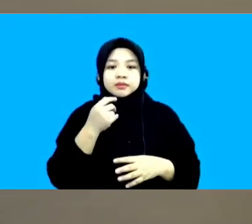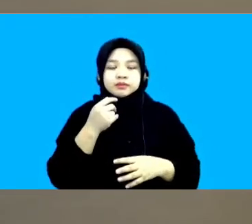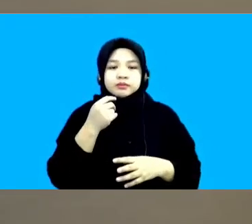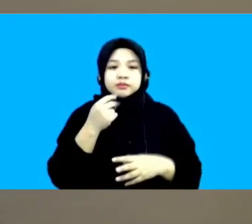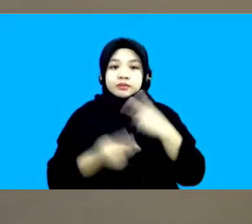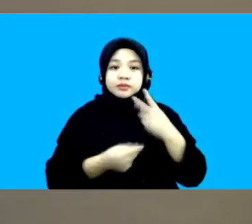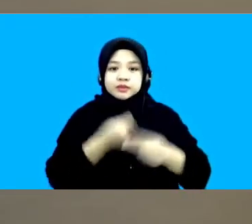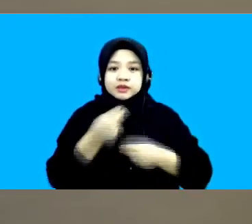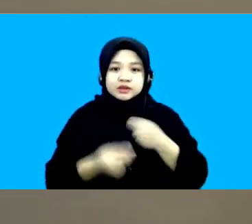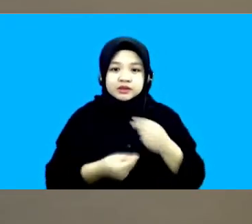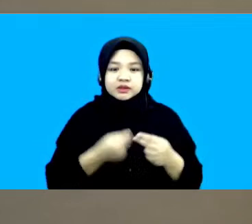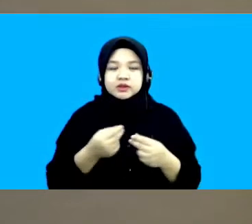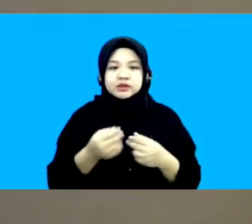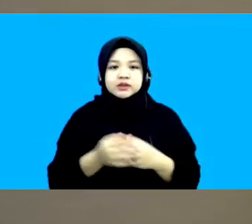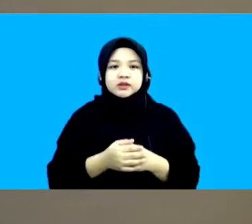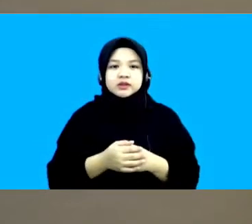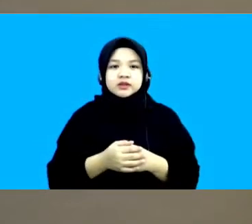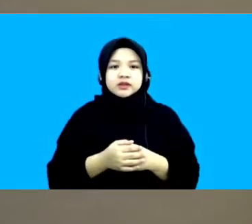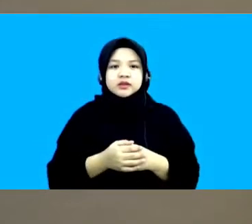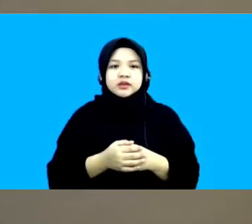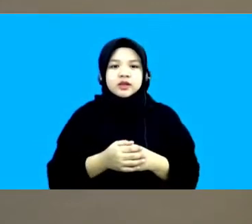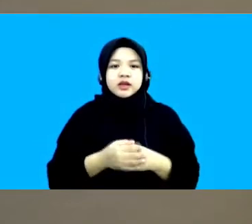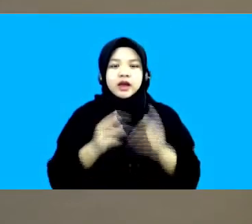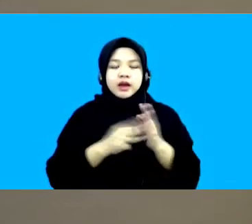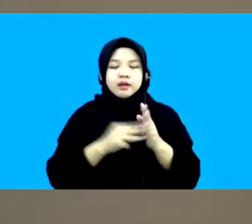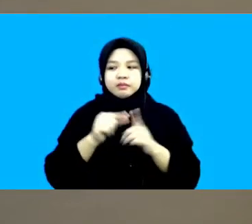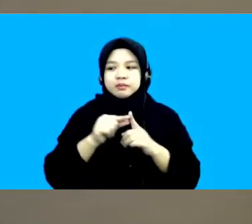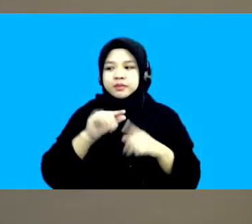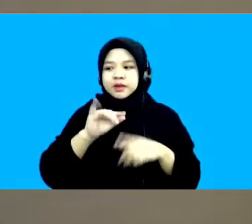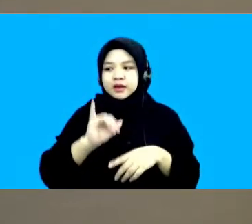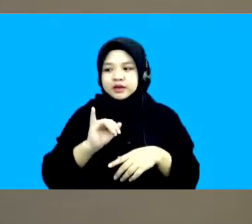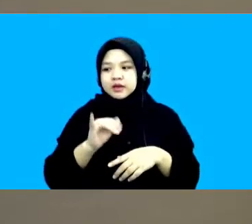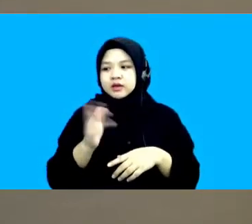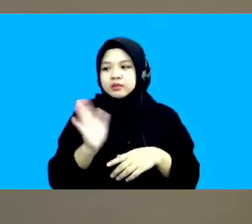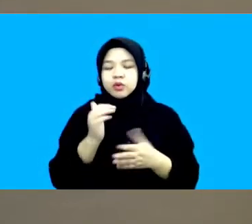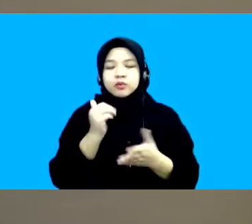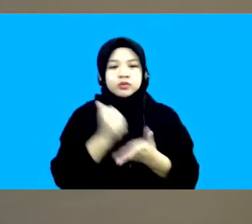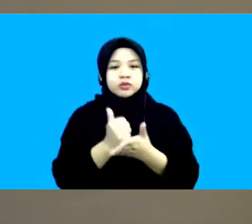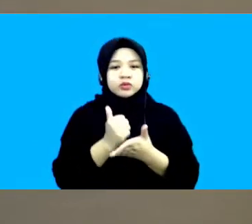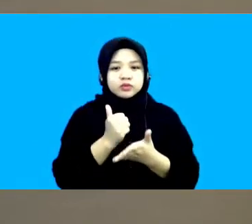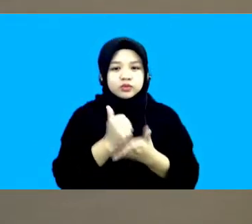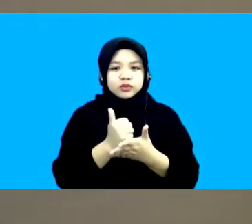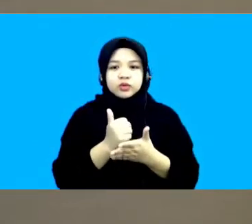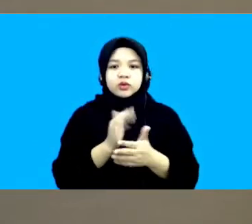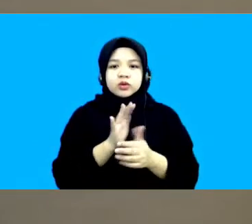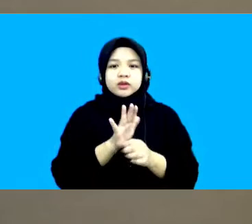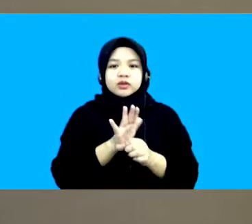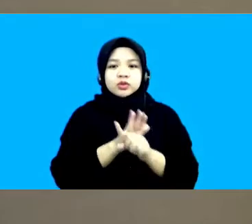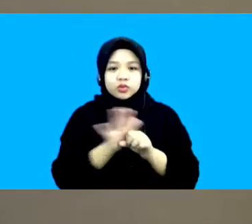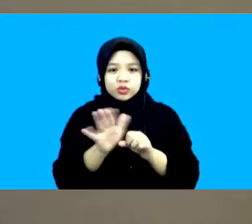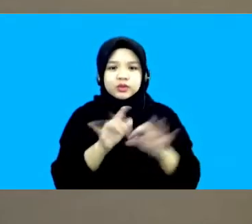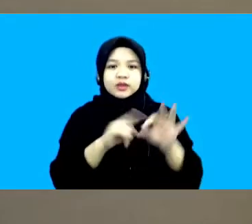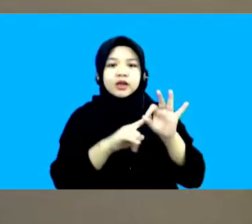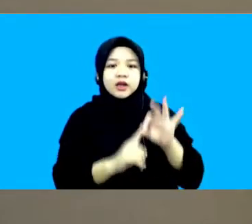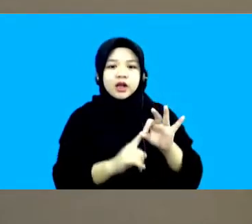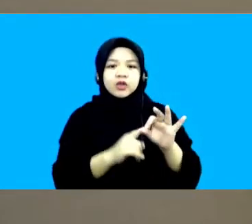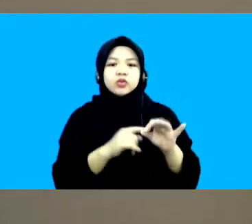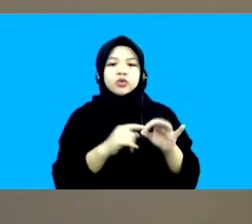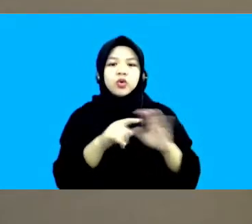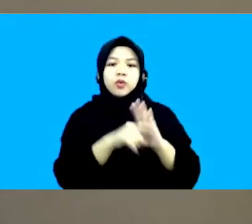part of the MPI. For example, we always monitor and analyze the data